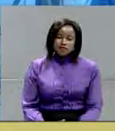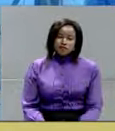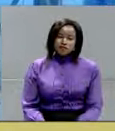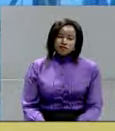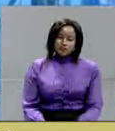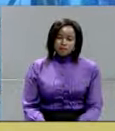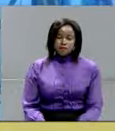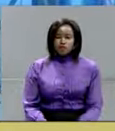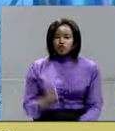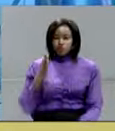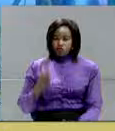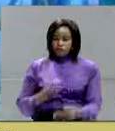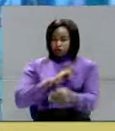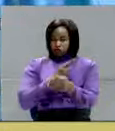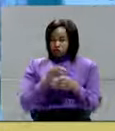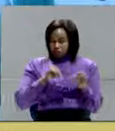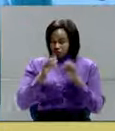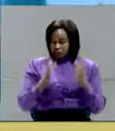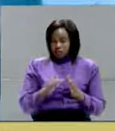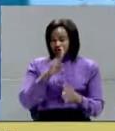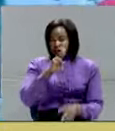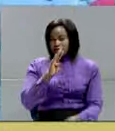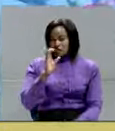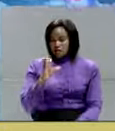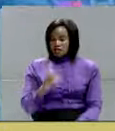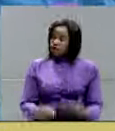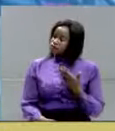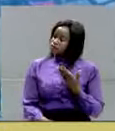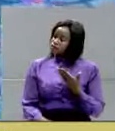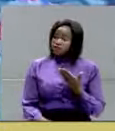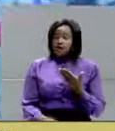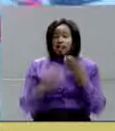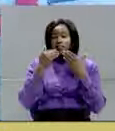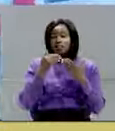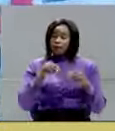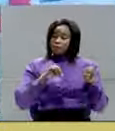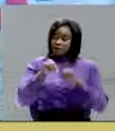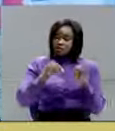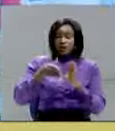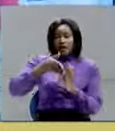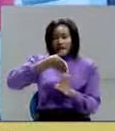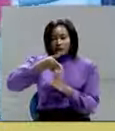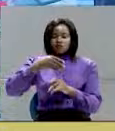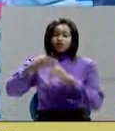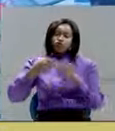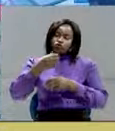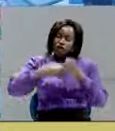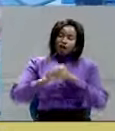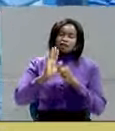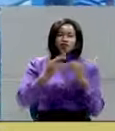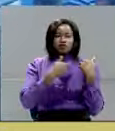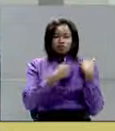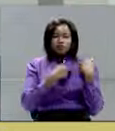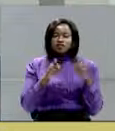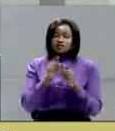The Human Resource Manager, Uganda Broadcasting Corporation, Nalongo Ferista, thanked management for the guidance in the execution of their duties plus the